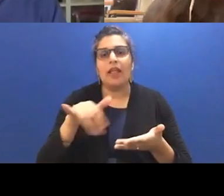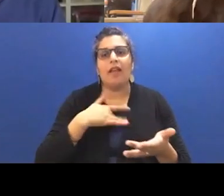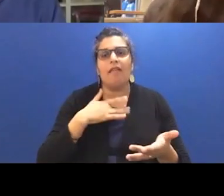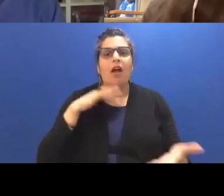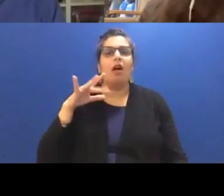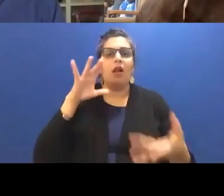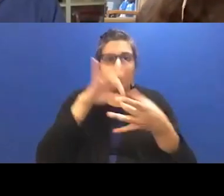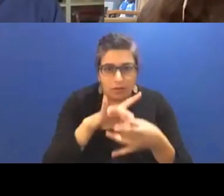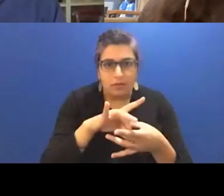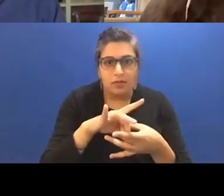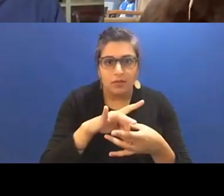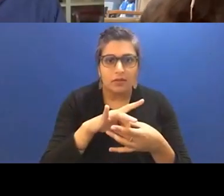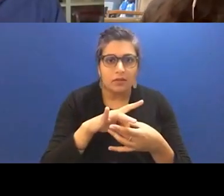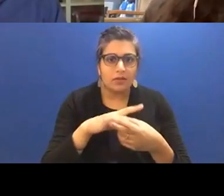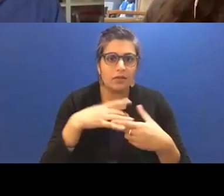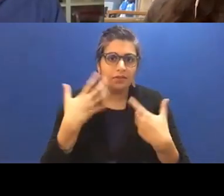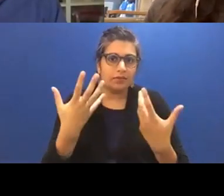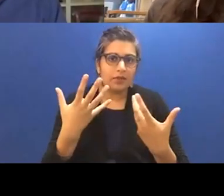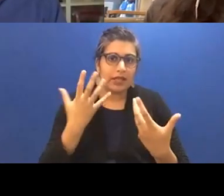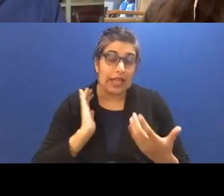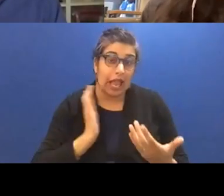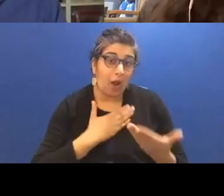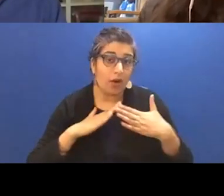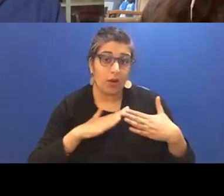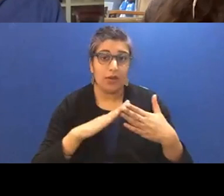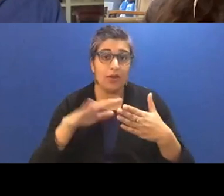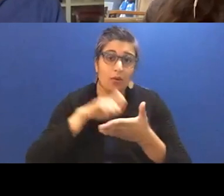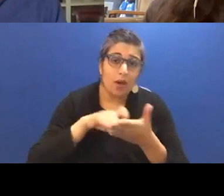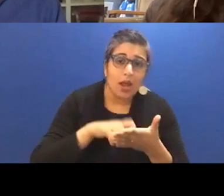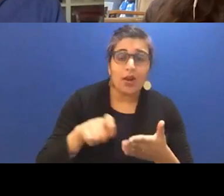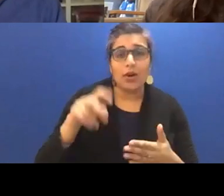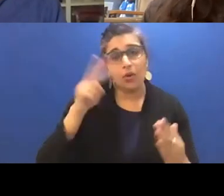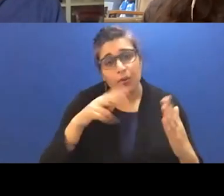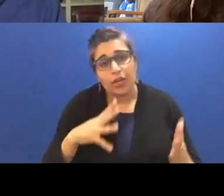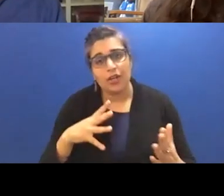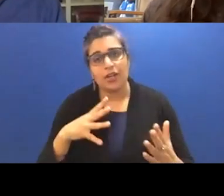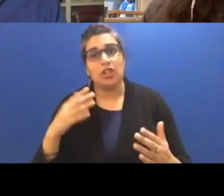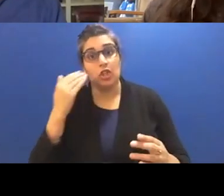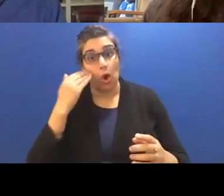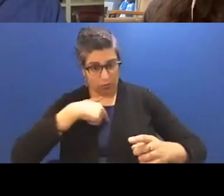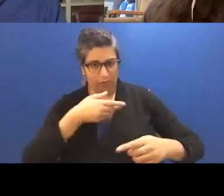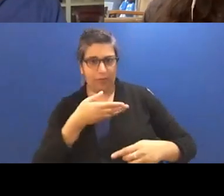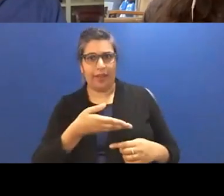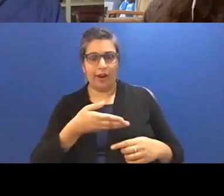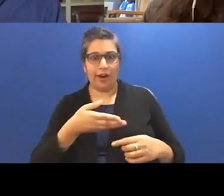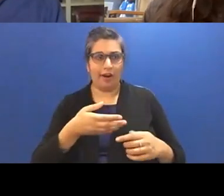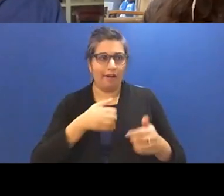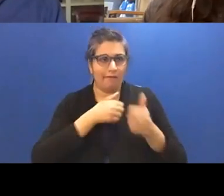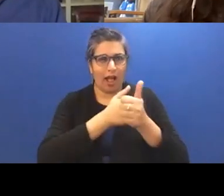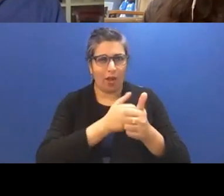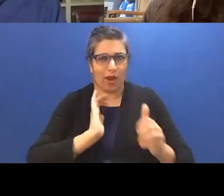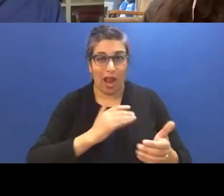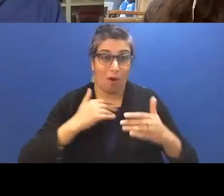connected to our community of writers and readers, just knowing that we were there, keeping up with our events, keeping up with